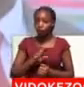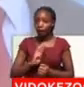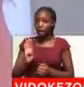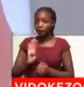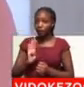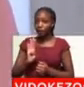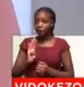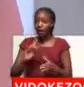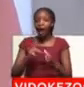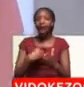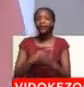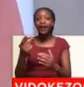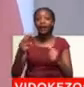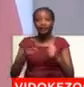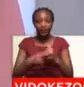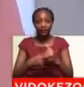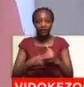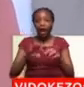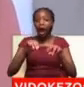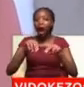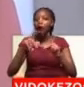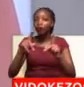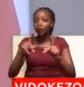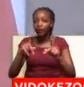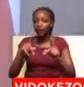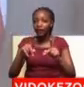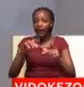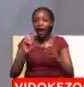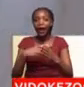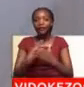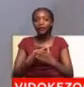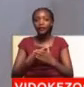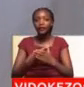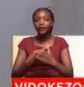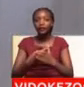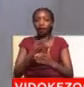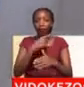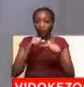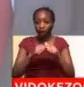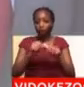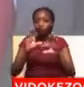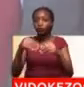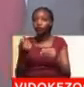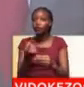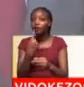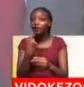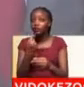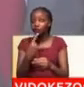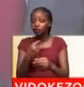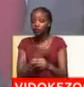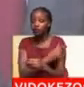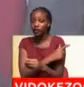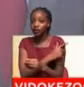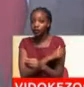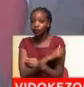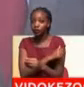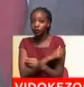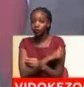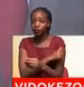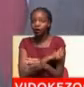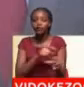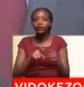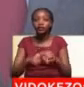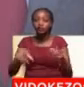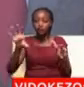7 are doing well under the observation of the Ministry of Health and Kenyatta